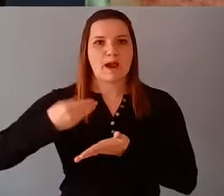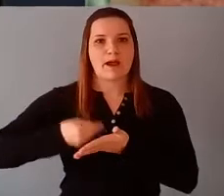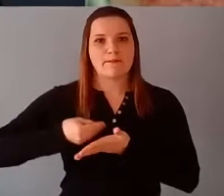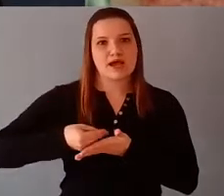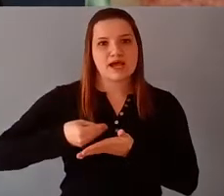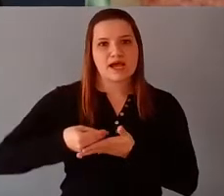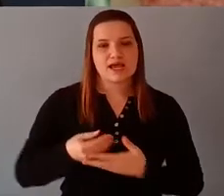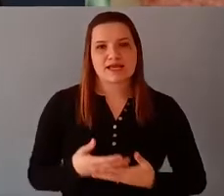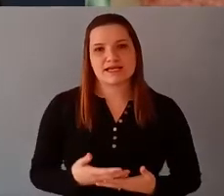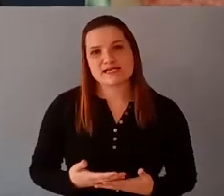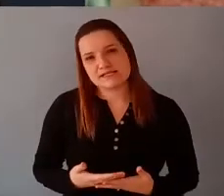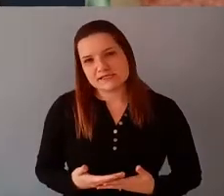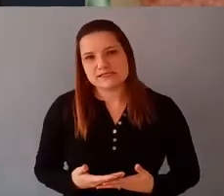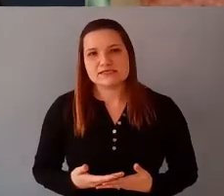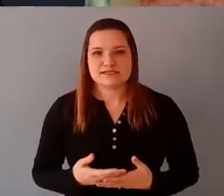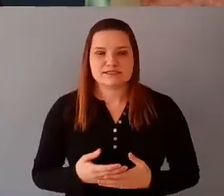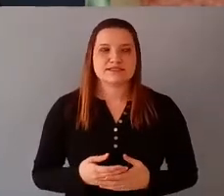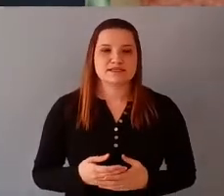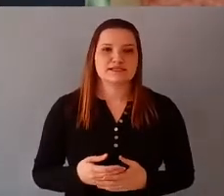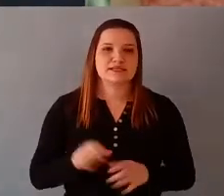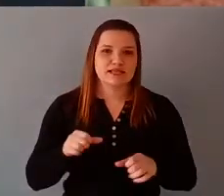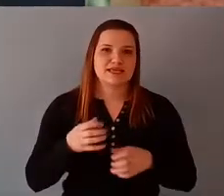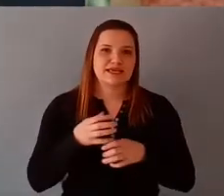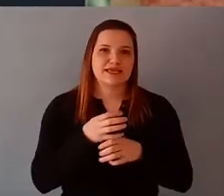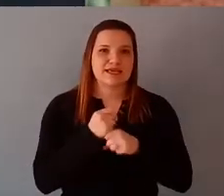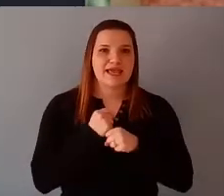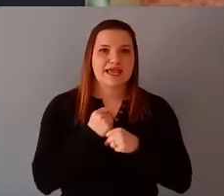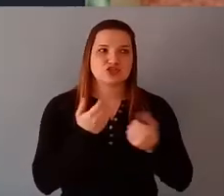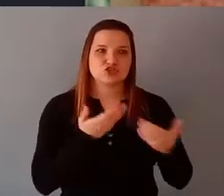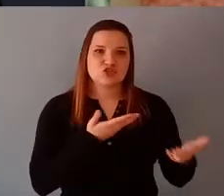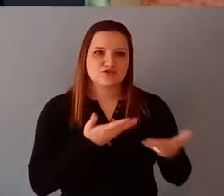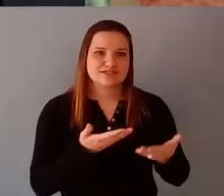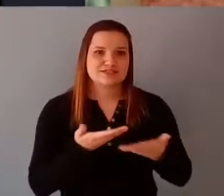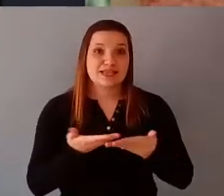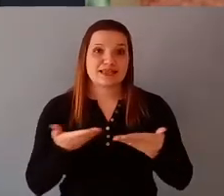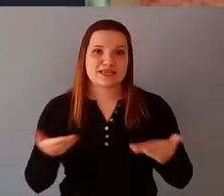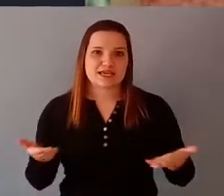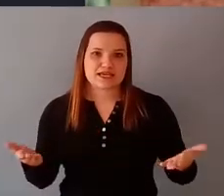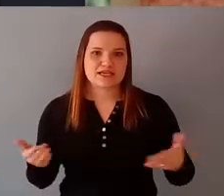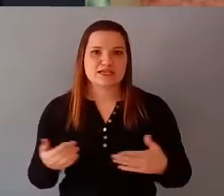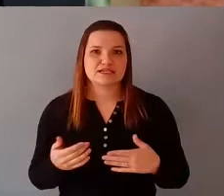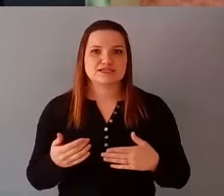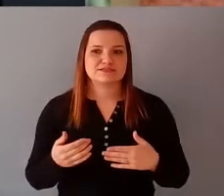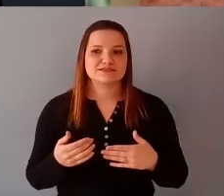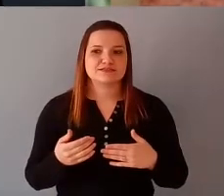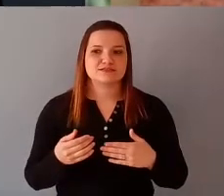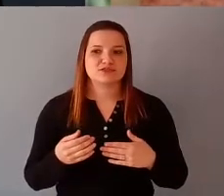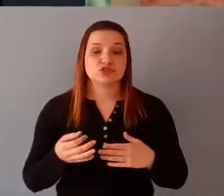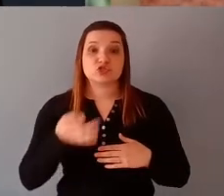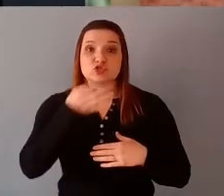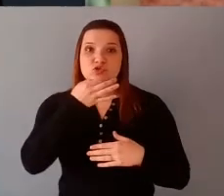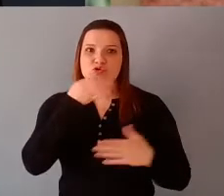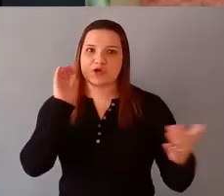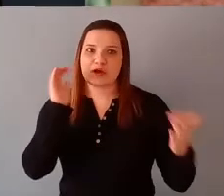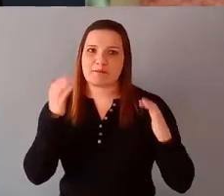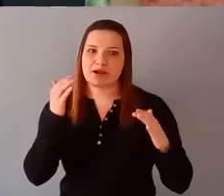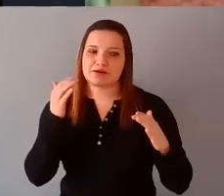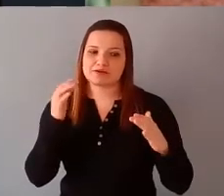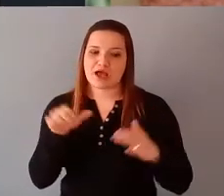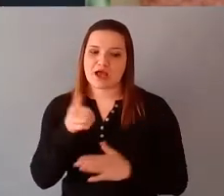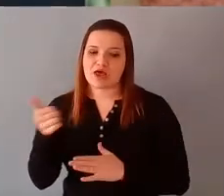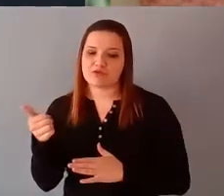they're able to secure services and products earlier than the average person.